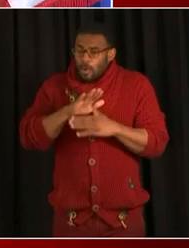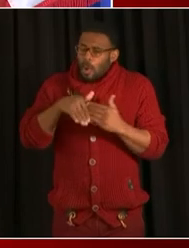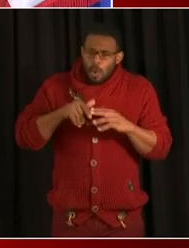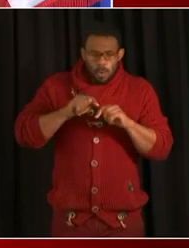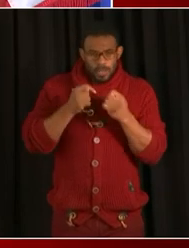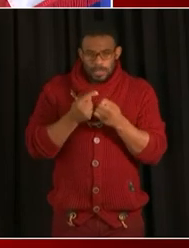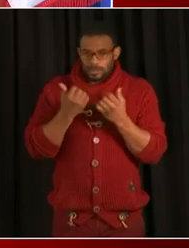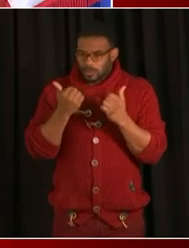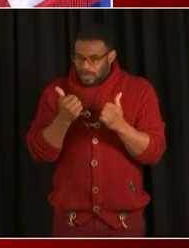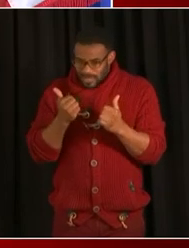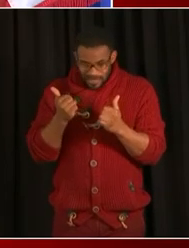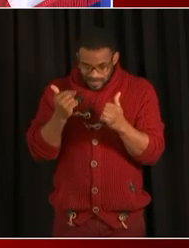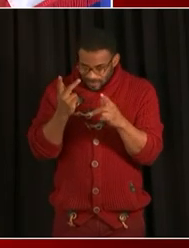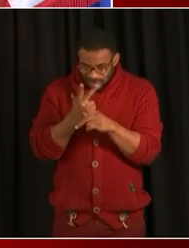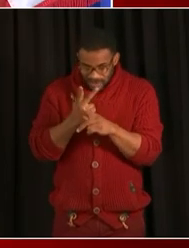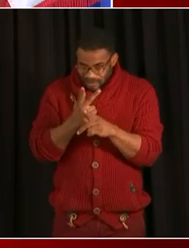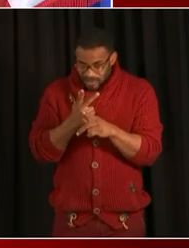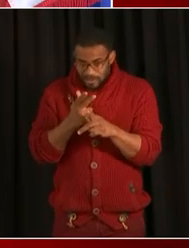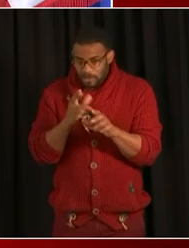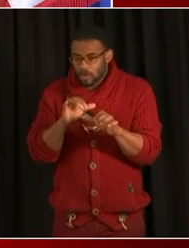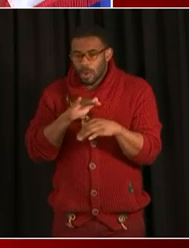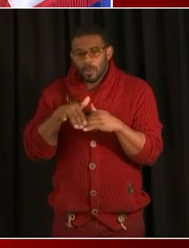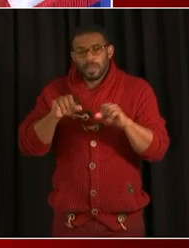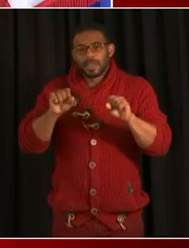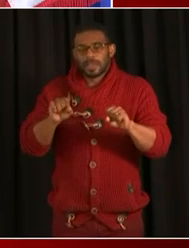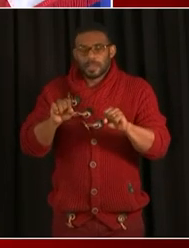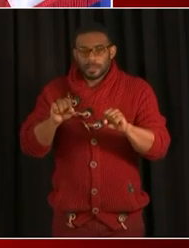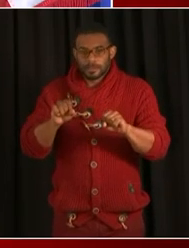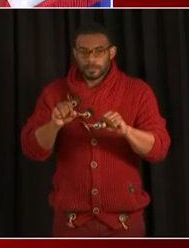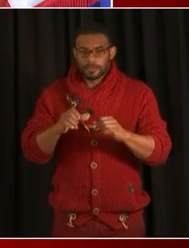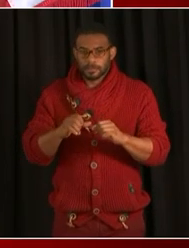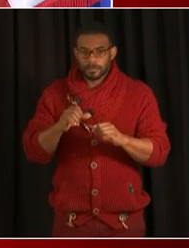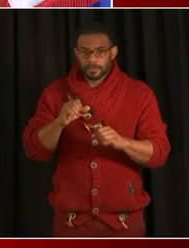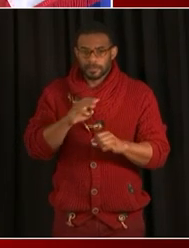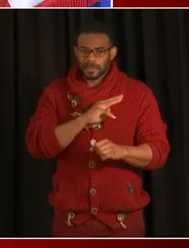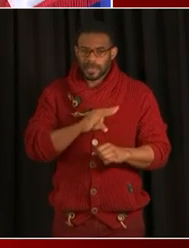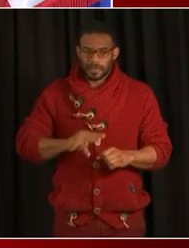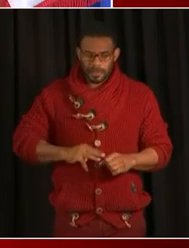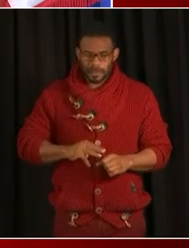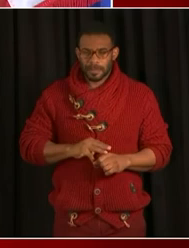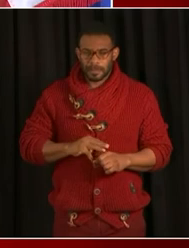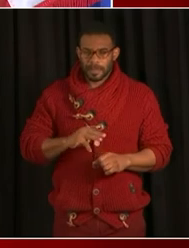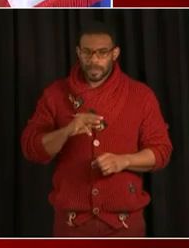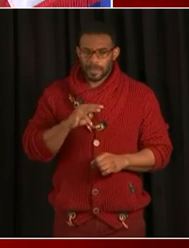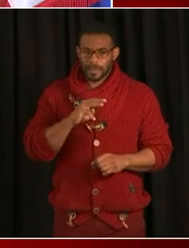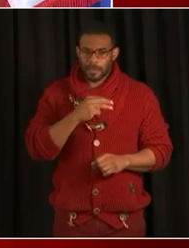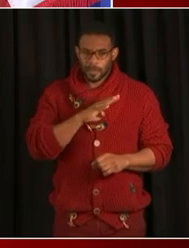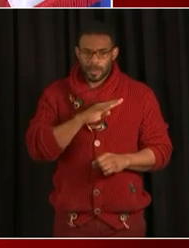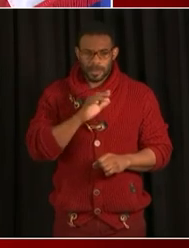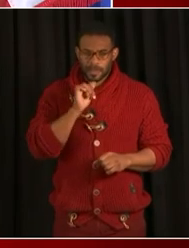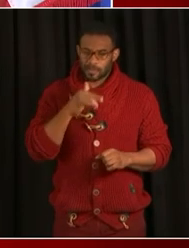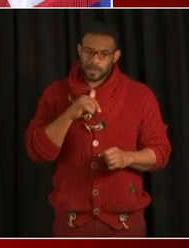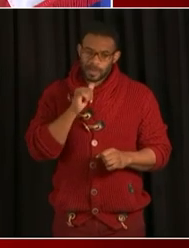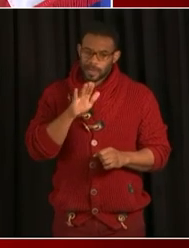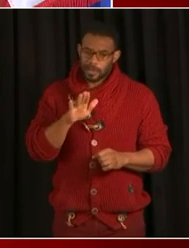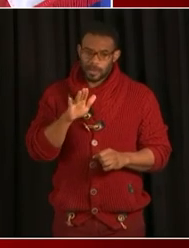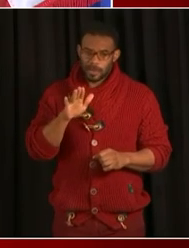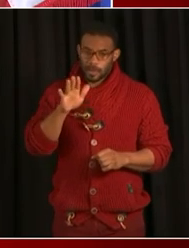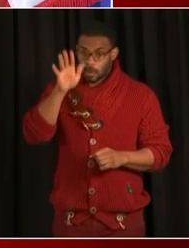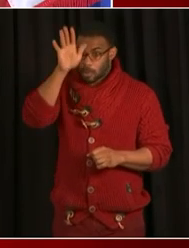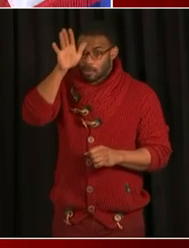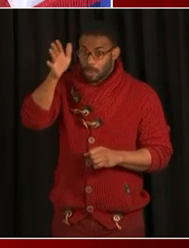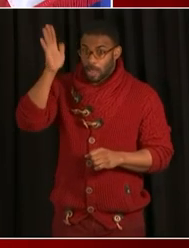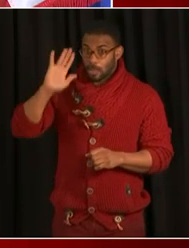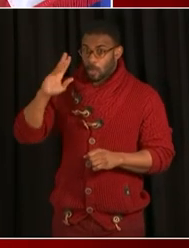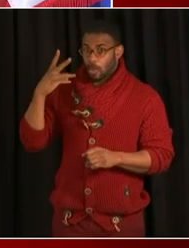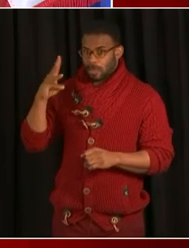the whole team to try to do all that we can. Mayor Bowser says a lot that we're not your grandfather's Washington,